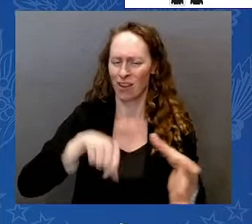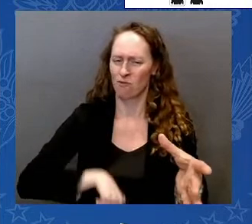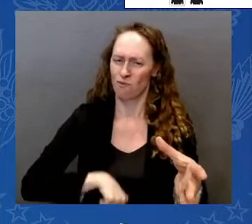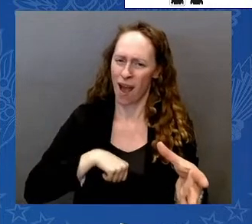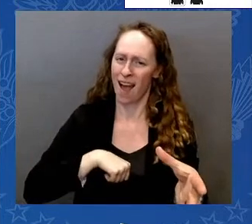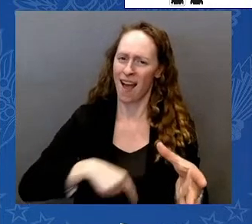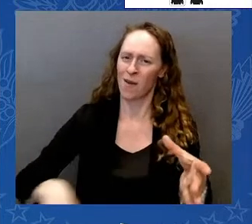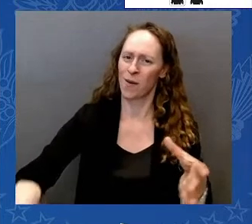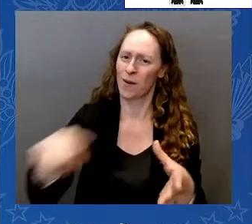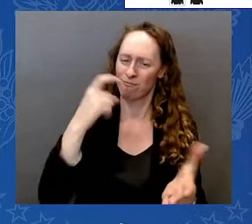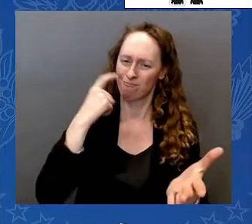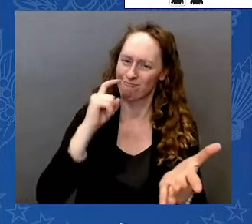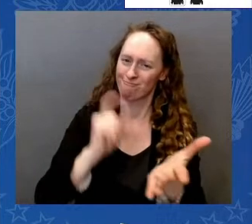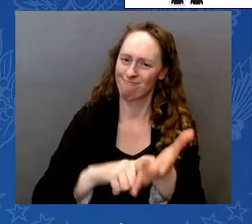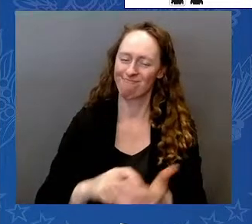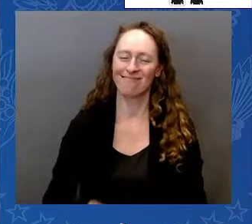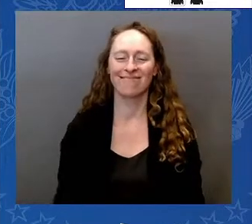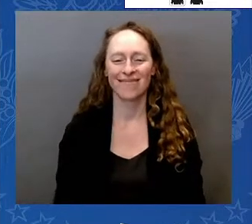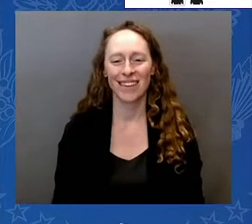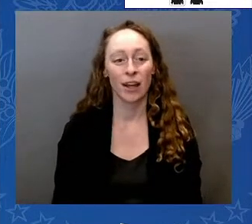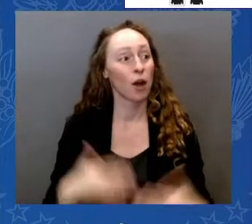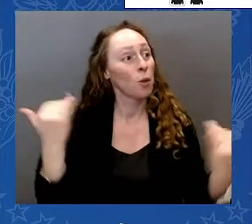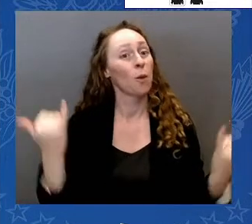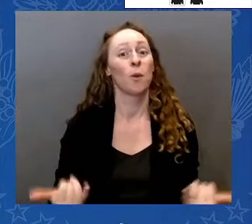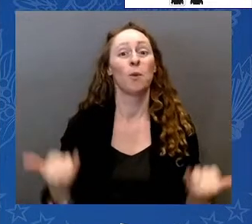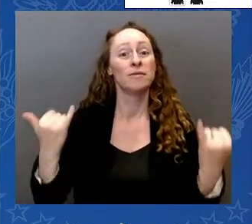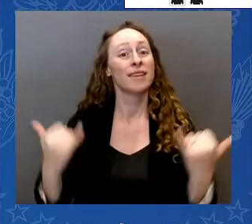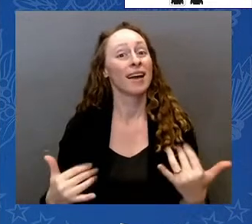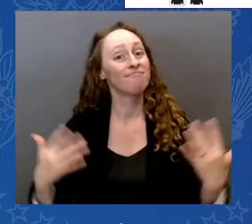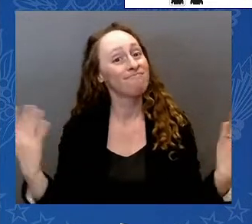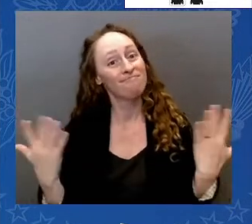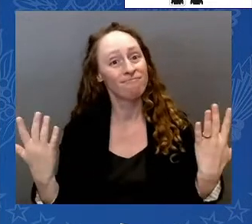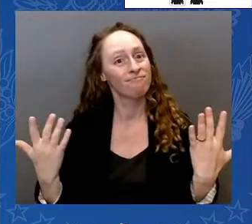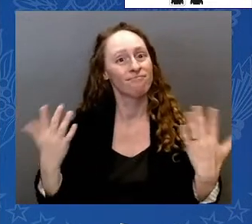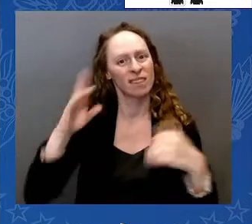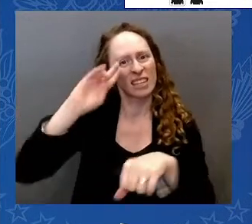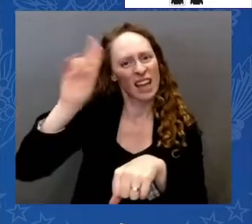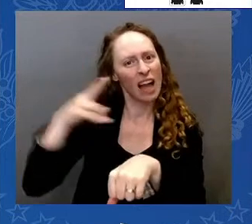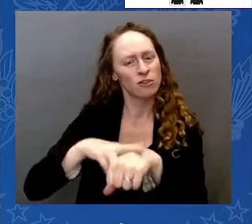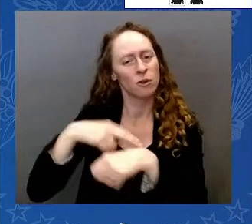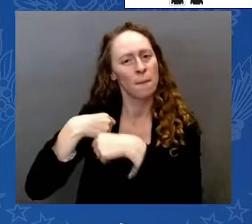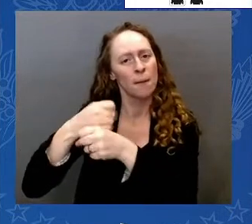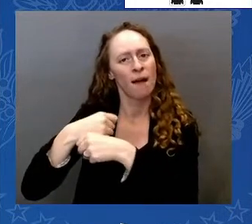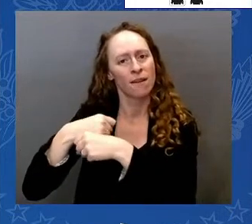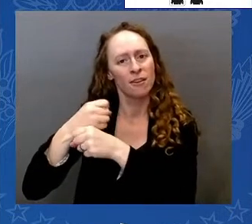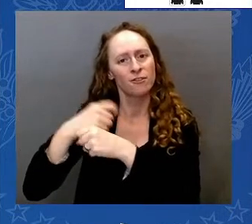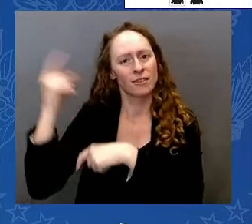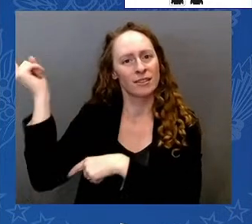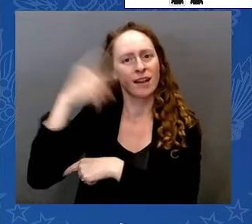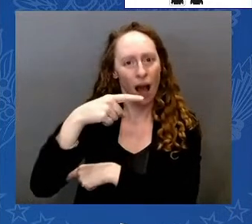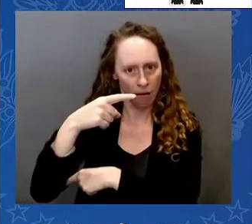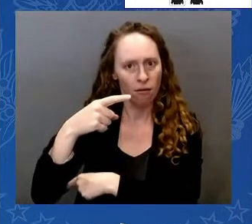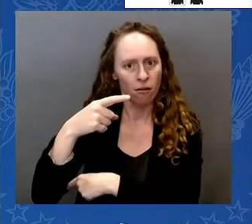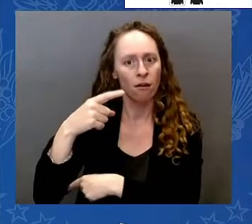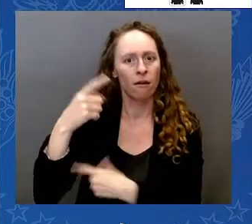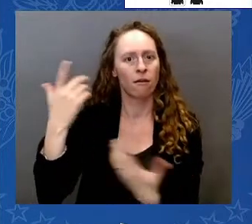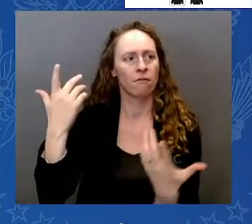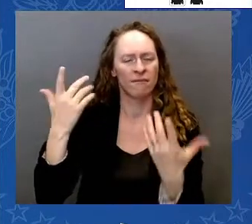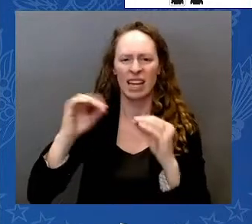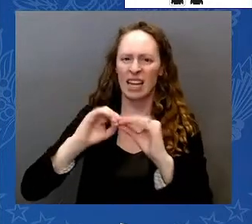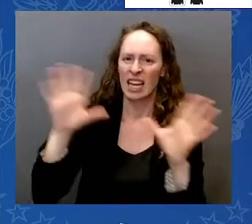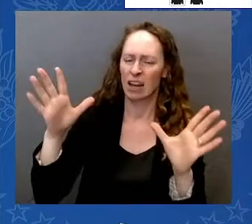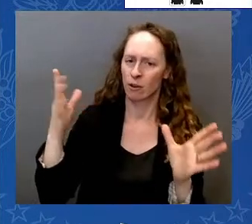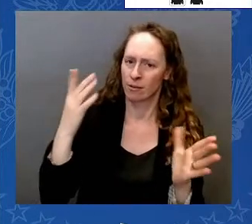something again. National Manufacturing Day. When we celebrate workers. Manufacturing.